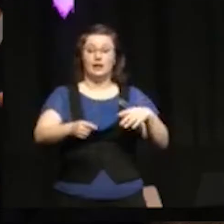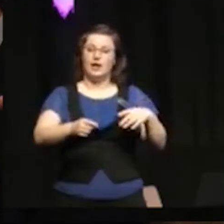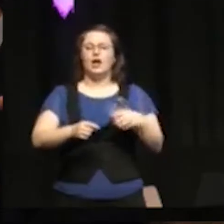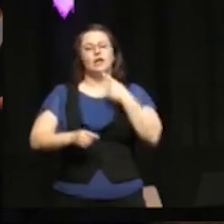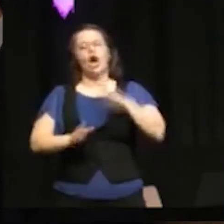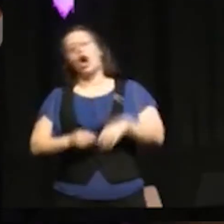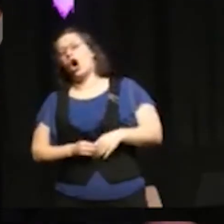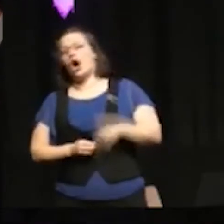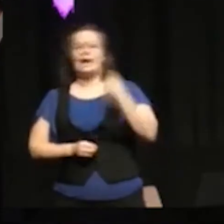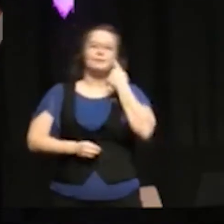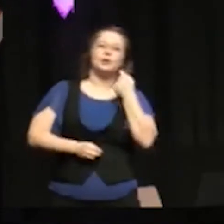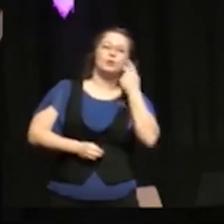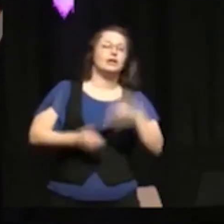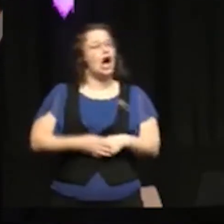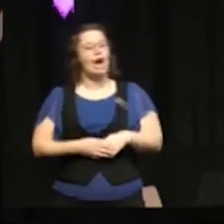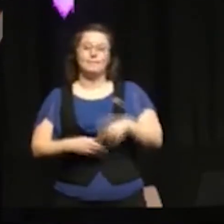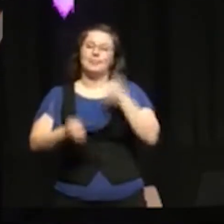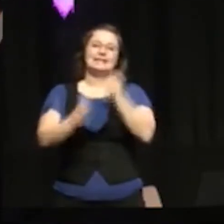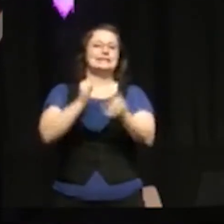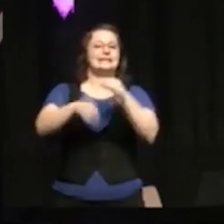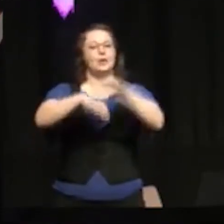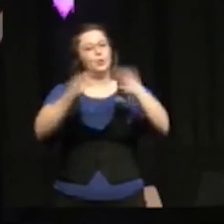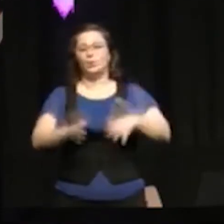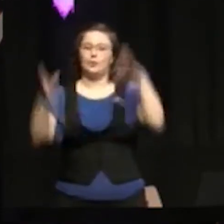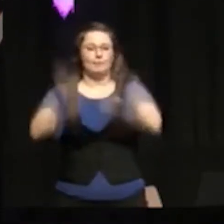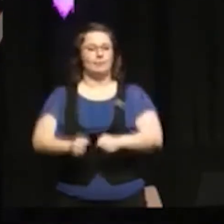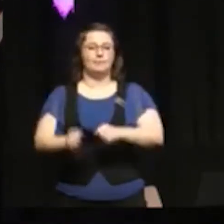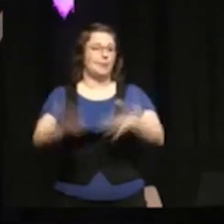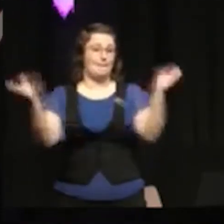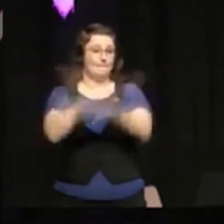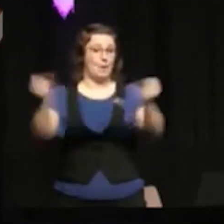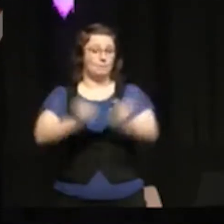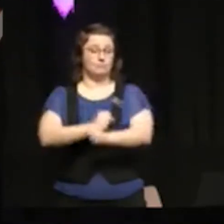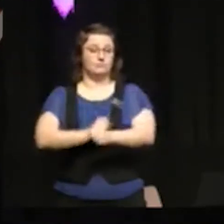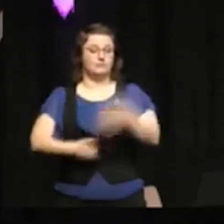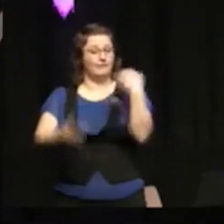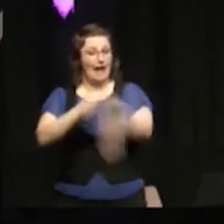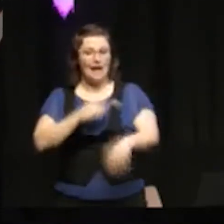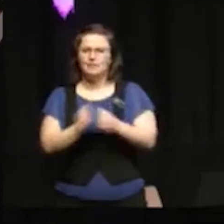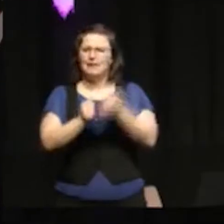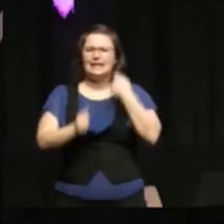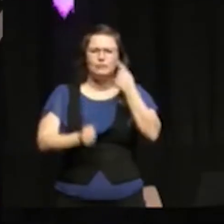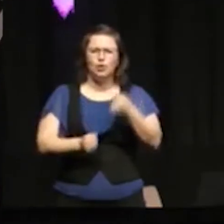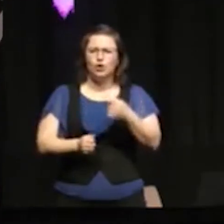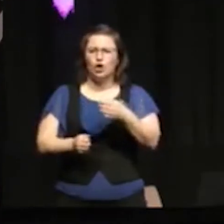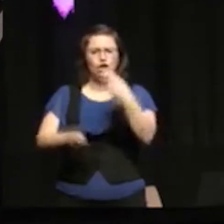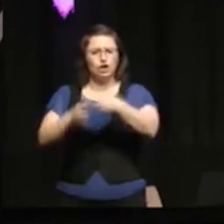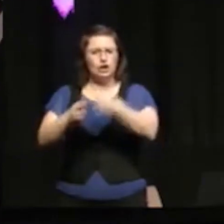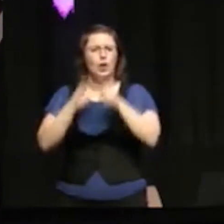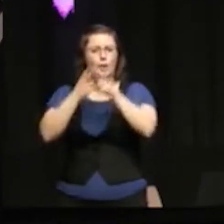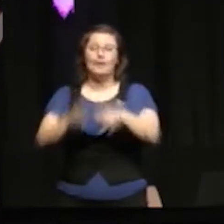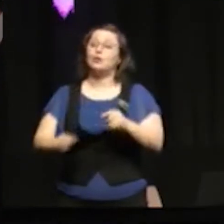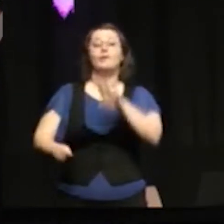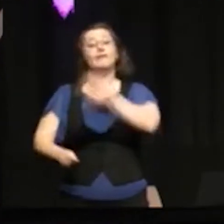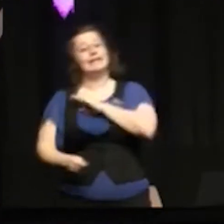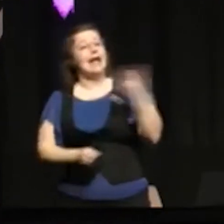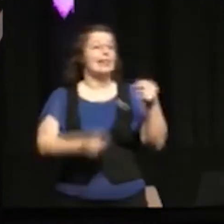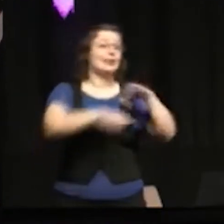another hospital. The last hospital has been bombed. The last gardener had been killed. There's another